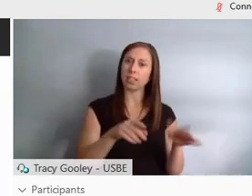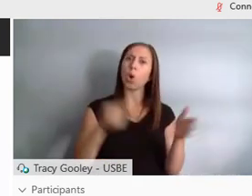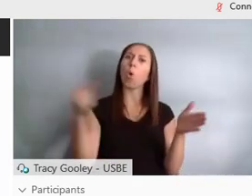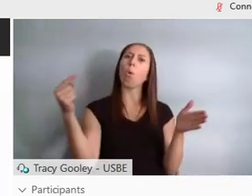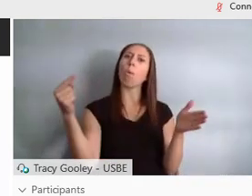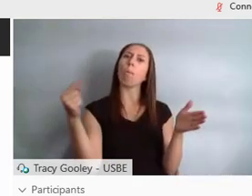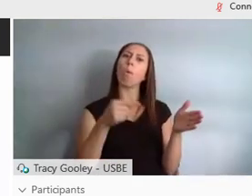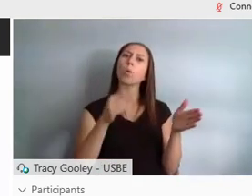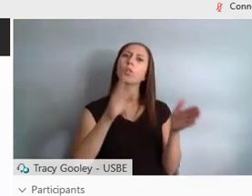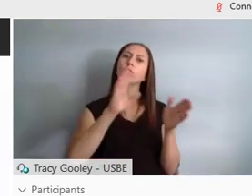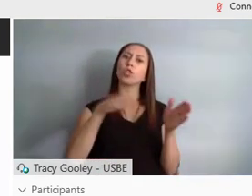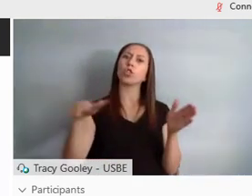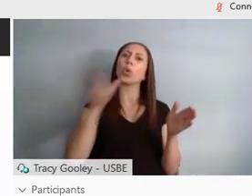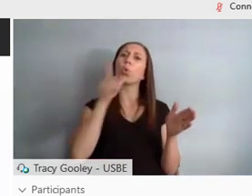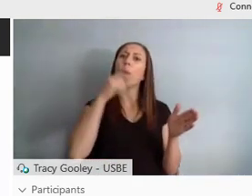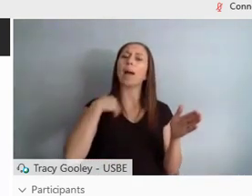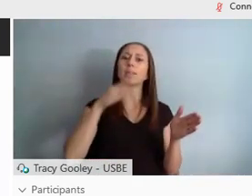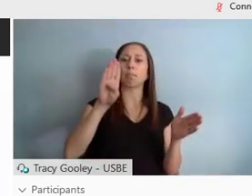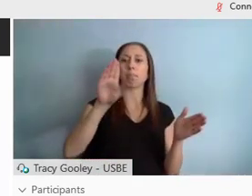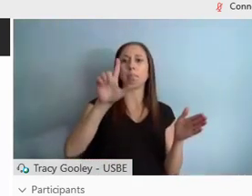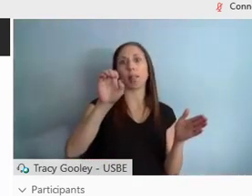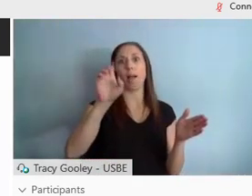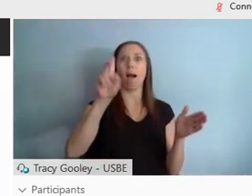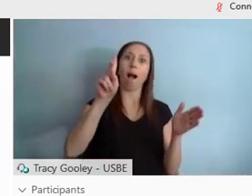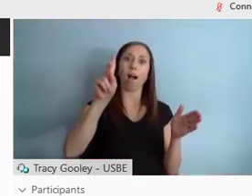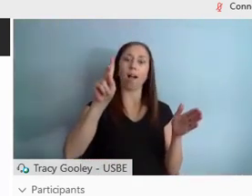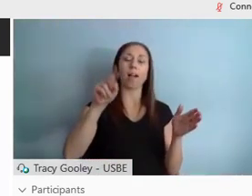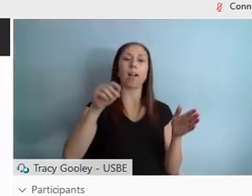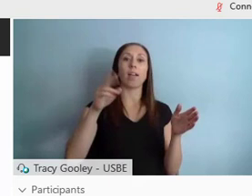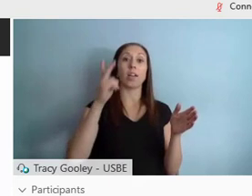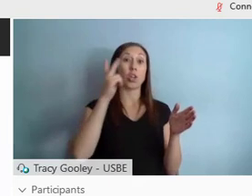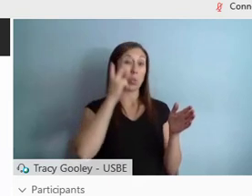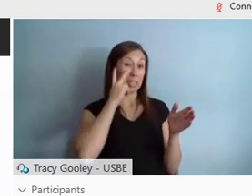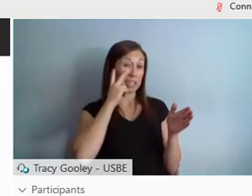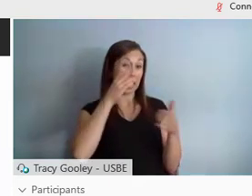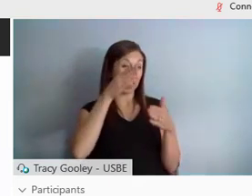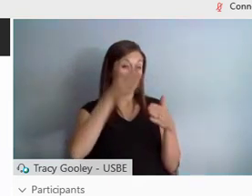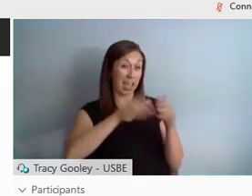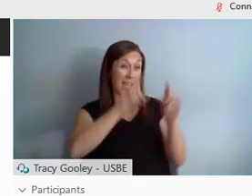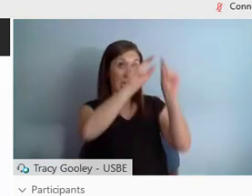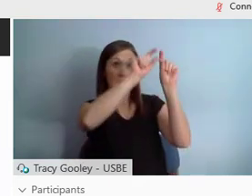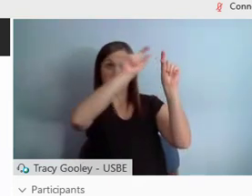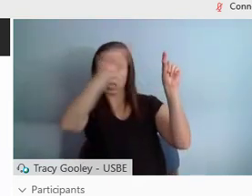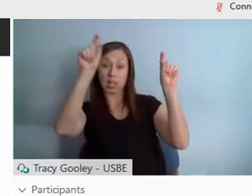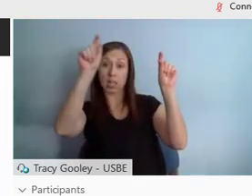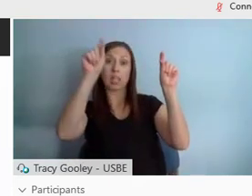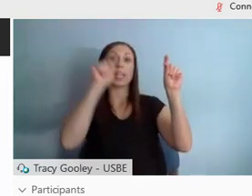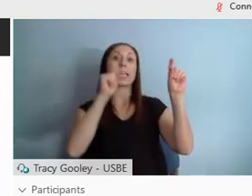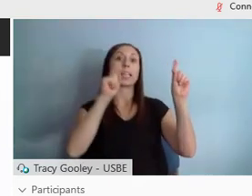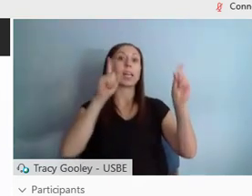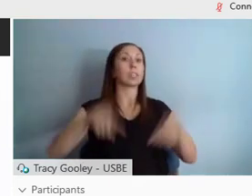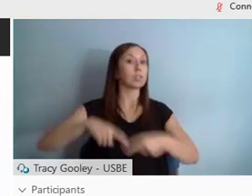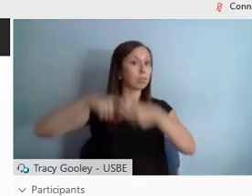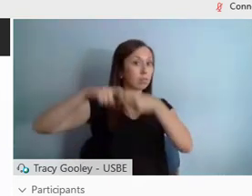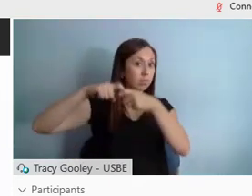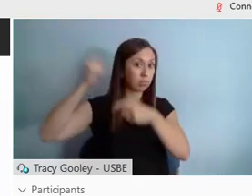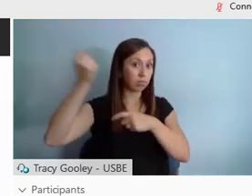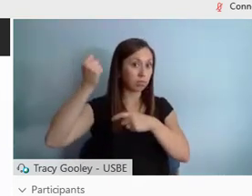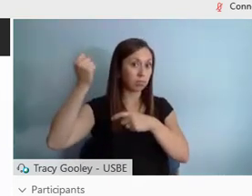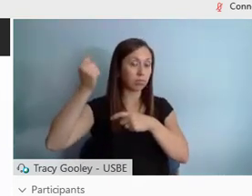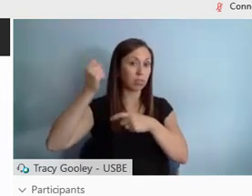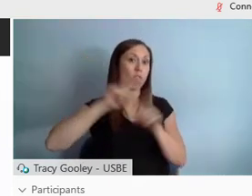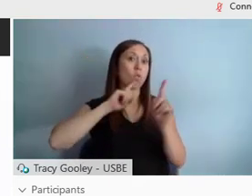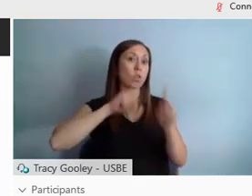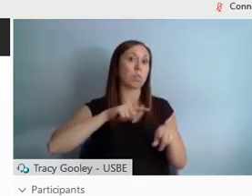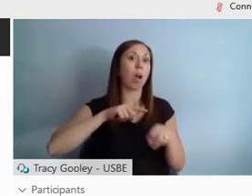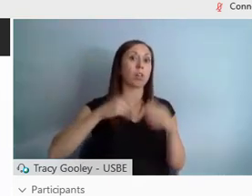Point to the child with the blocks. And you'll see after the end of that first prompt, it tells you to pause for response up to